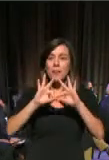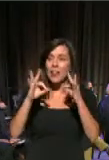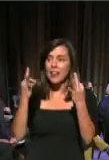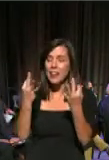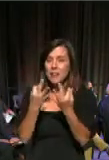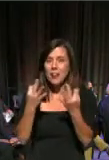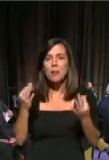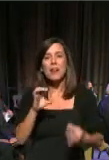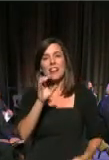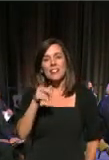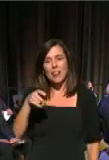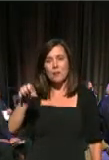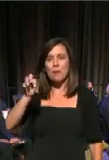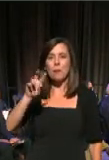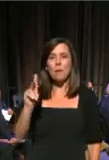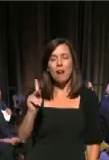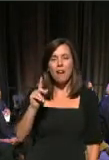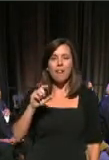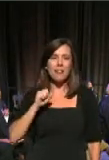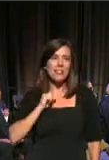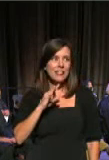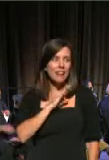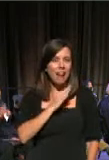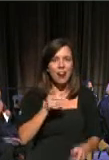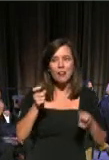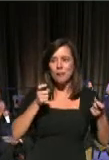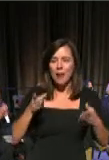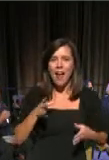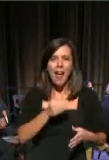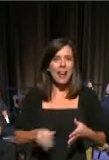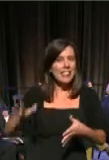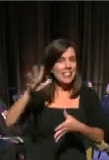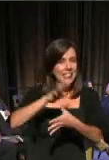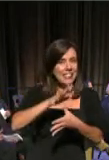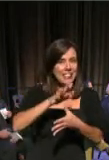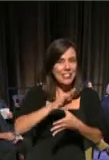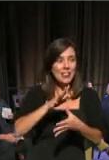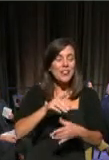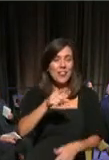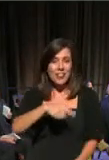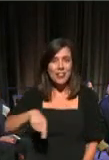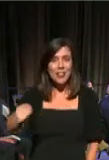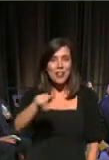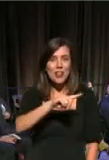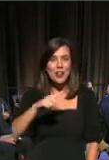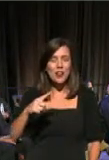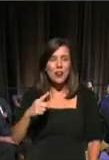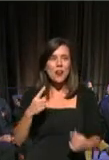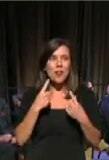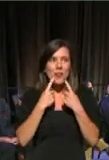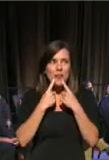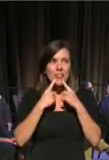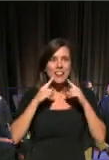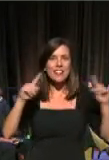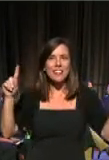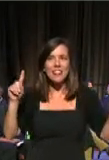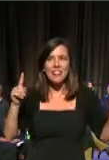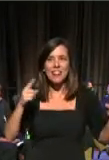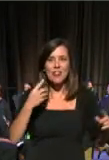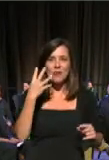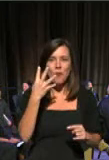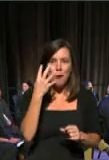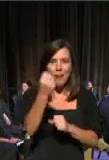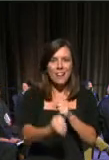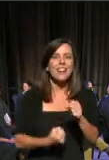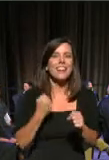The Cypress Park staff and administration, and the seniors who have managed to survive these past